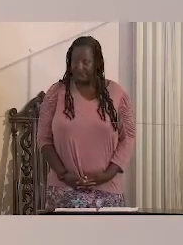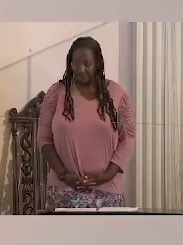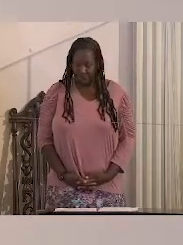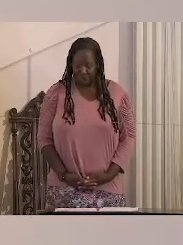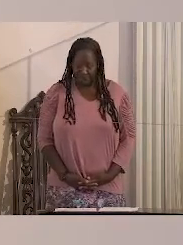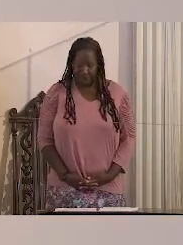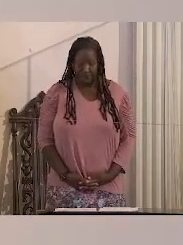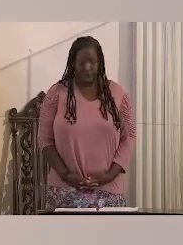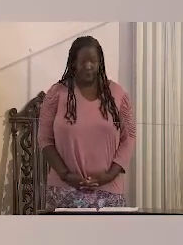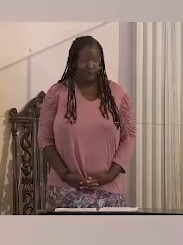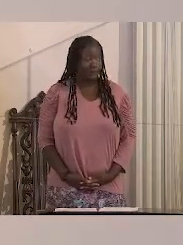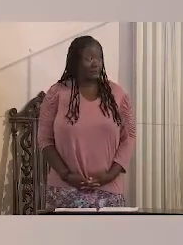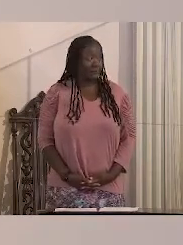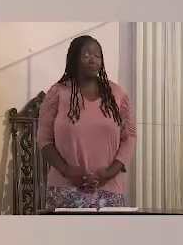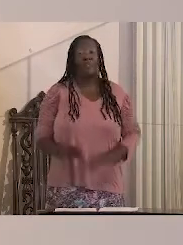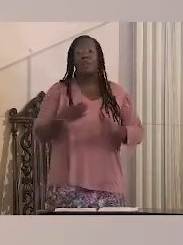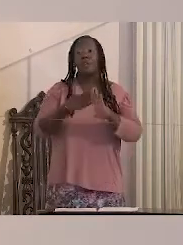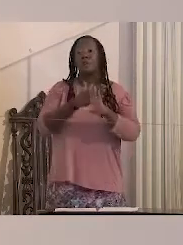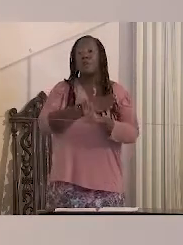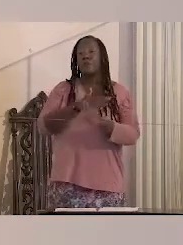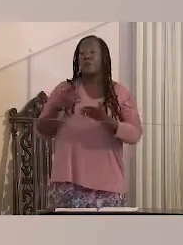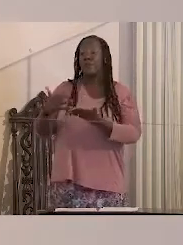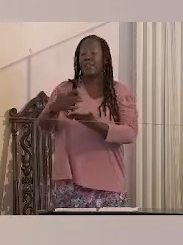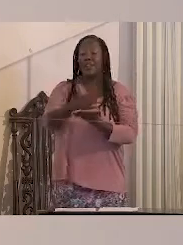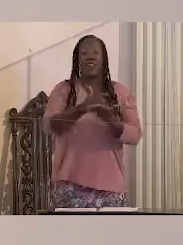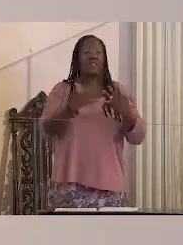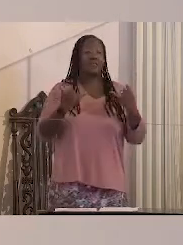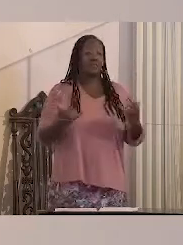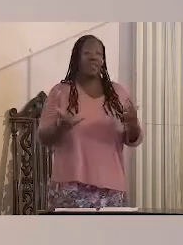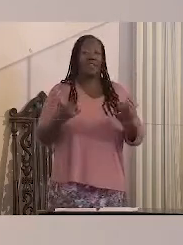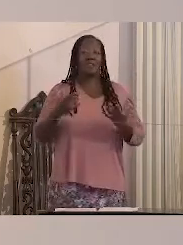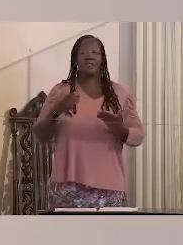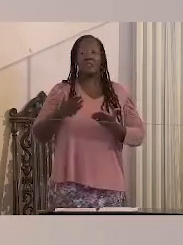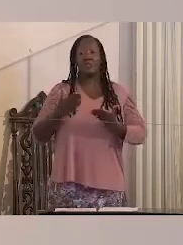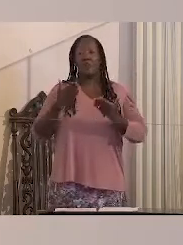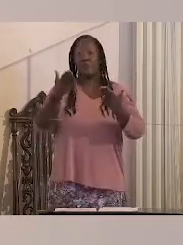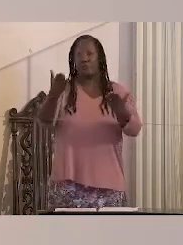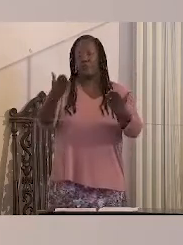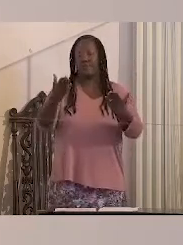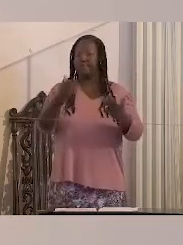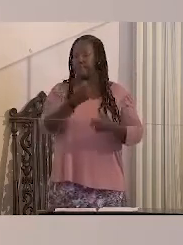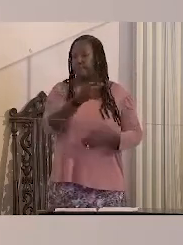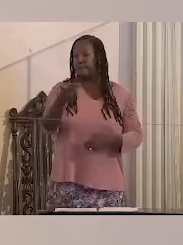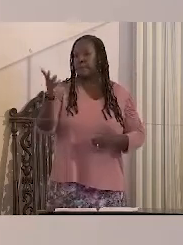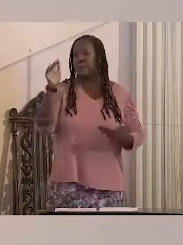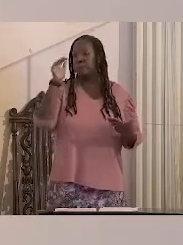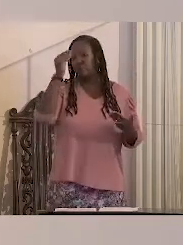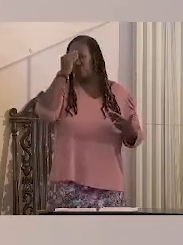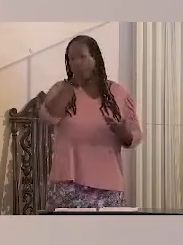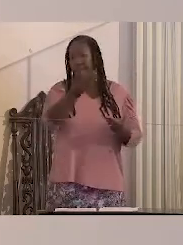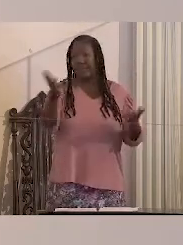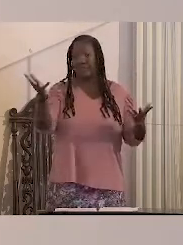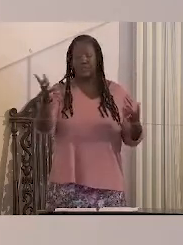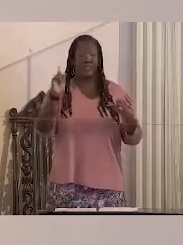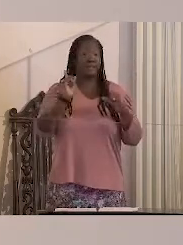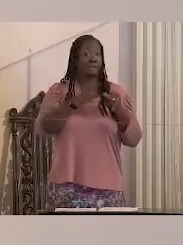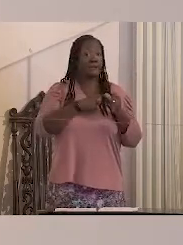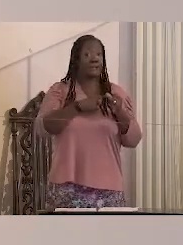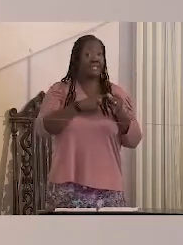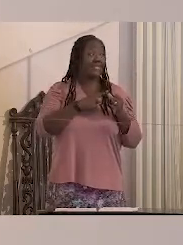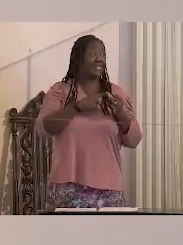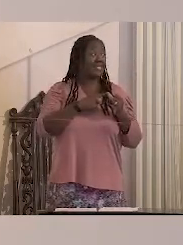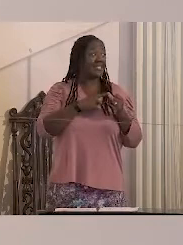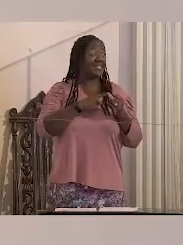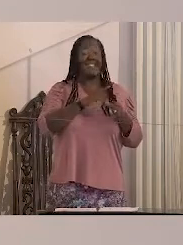Before we take today's offering, just a couple of reminders. First, it's never too late to make